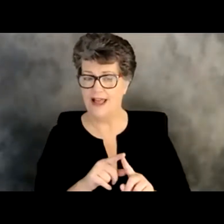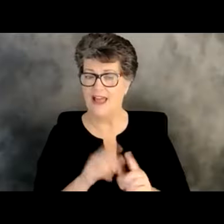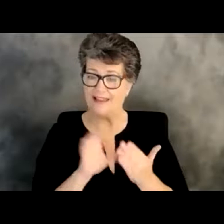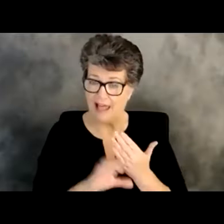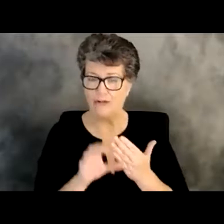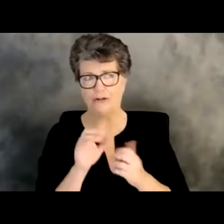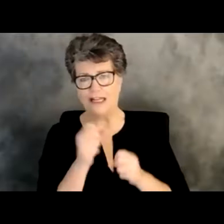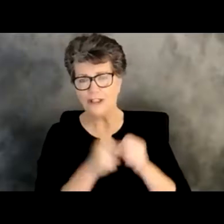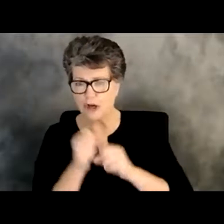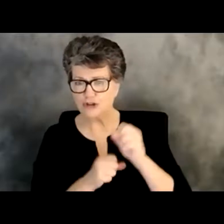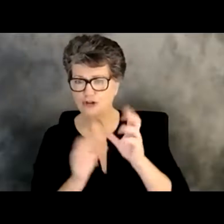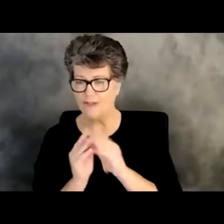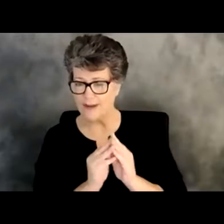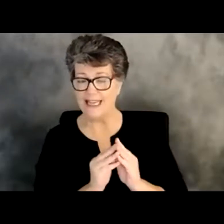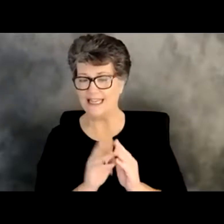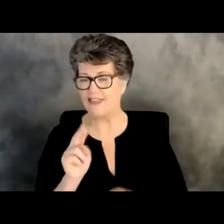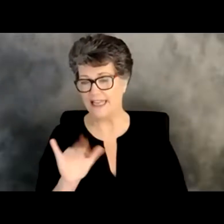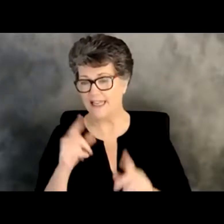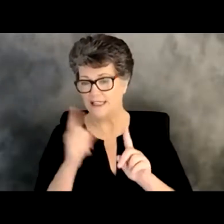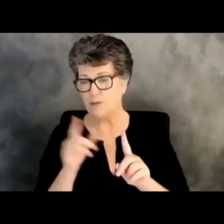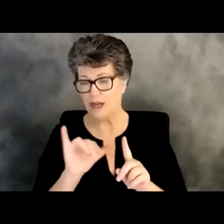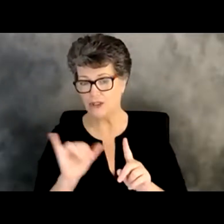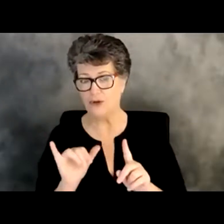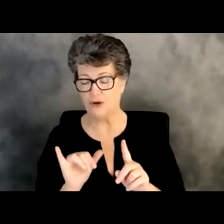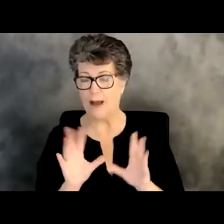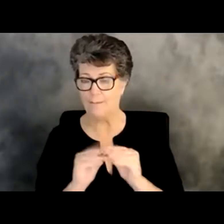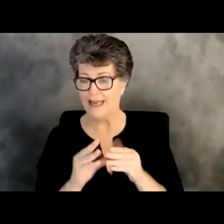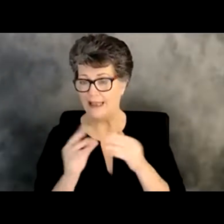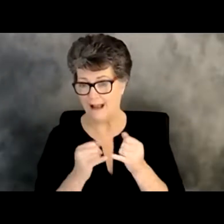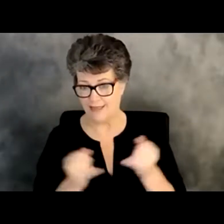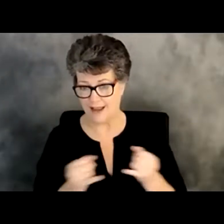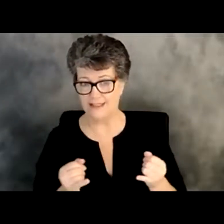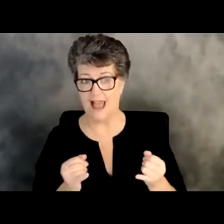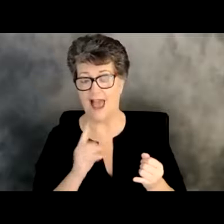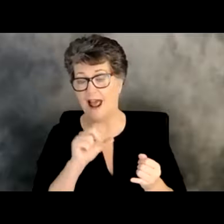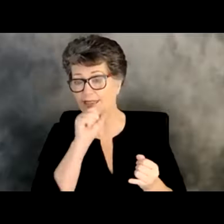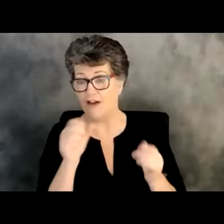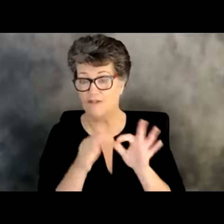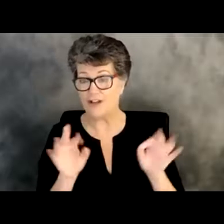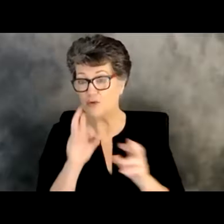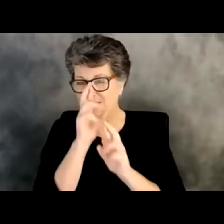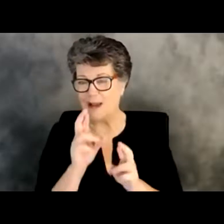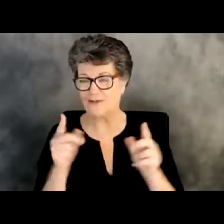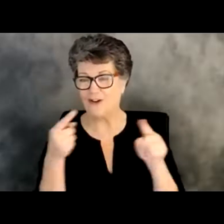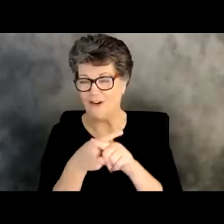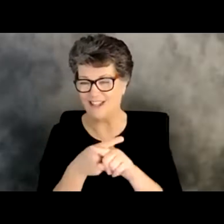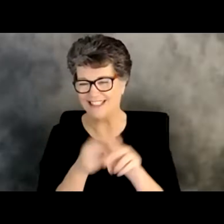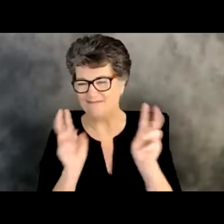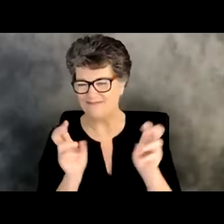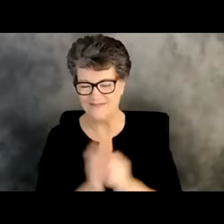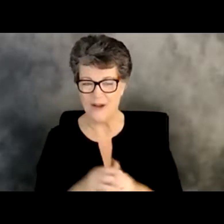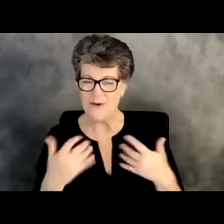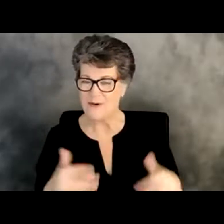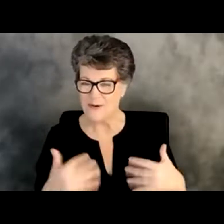structure. And I really do think Nancy's point about the meeting guidelines, and I love one of the phrases, respectful conflict, that sort of norming that